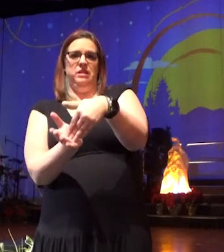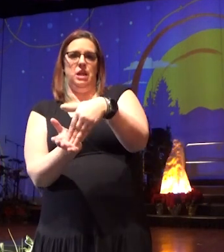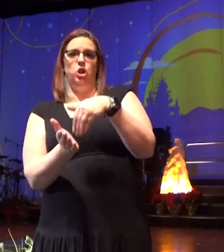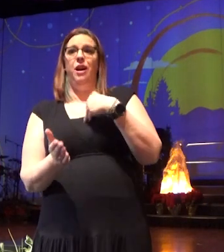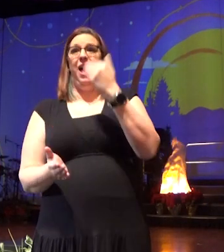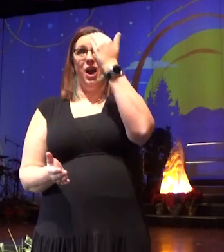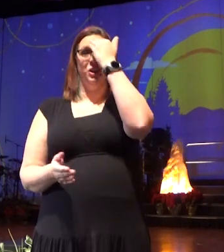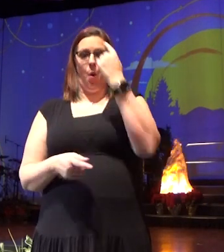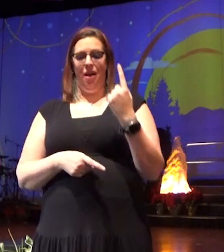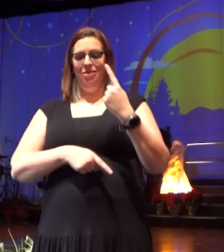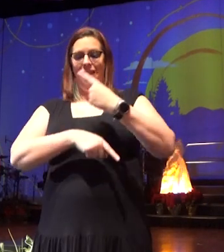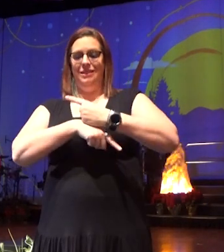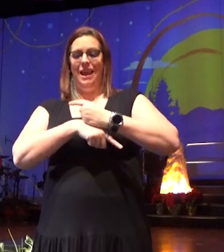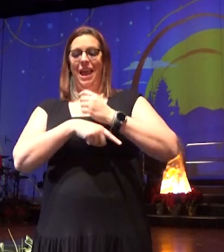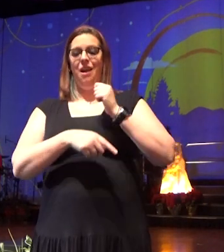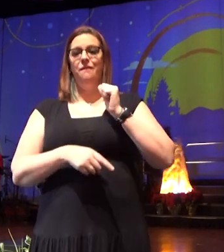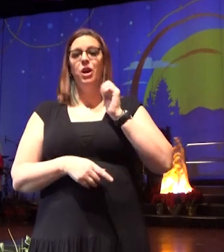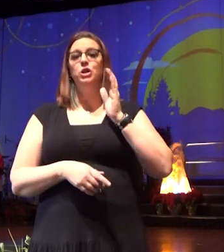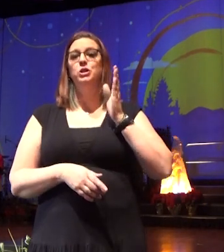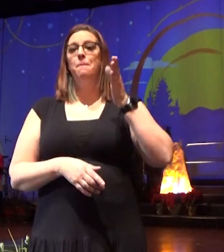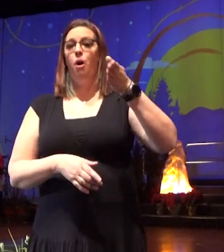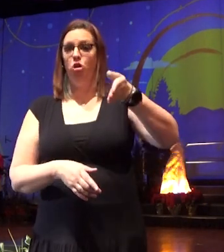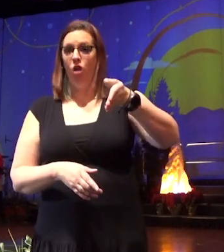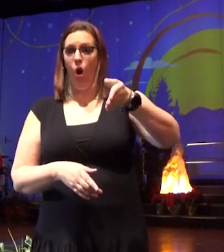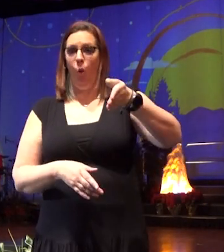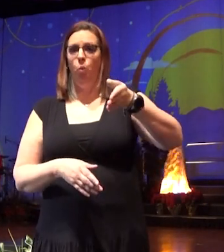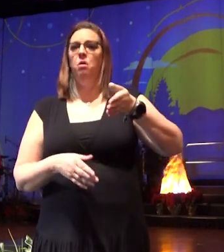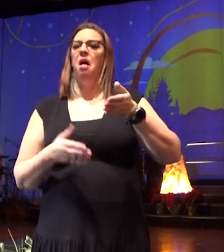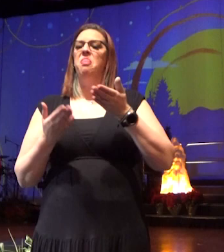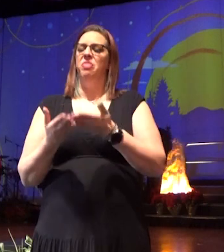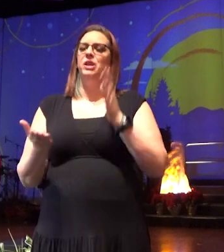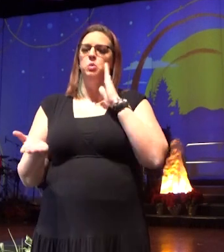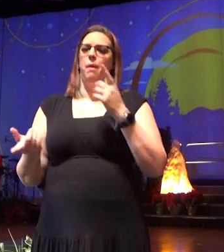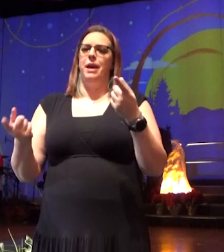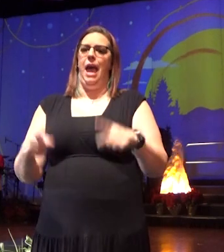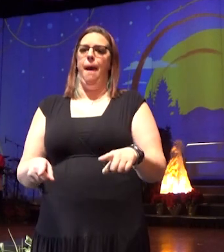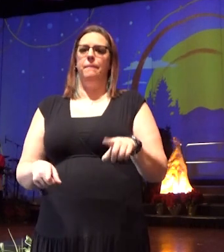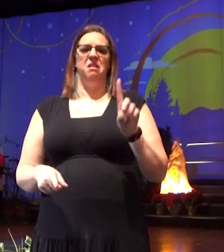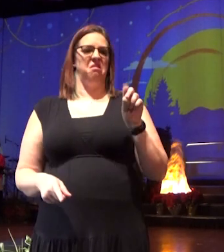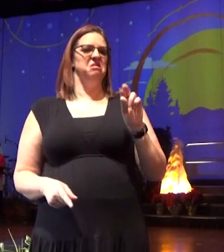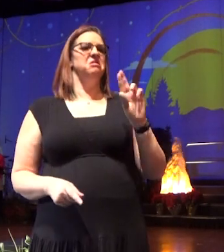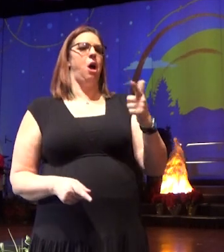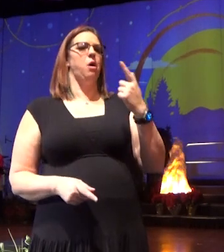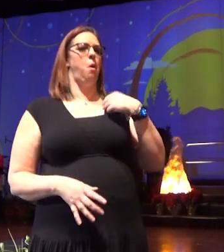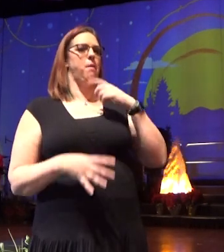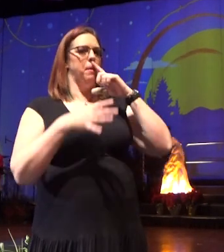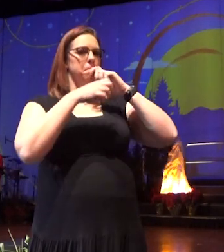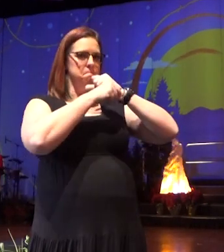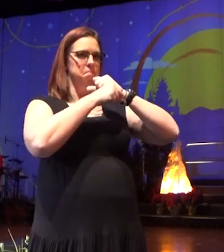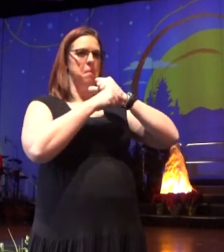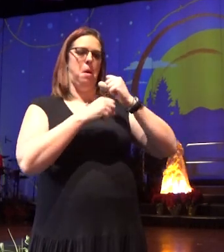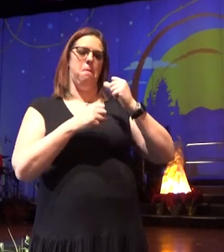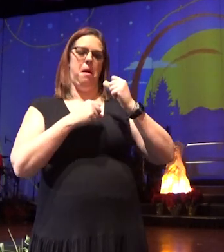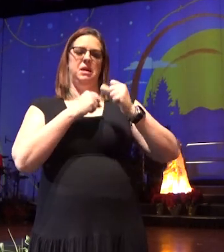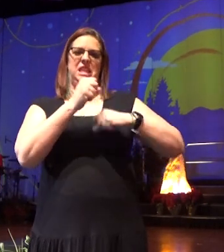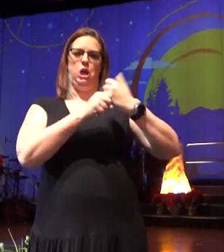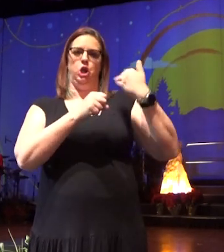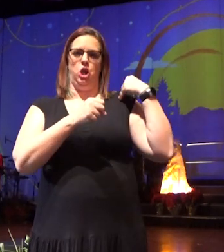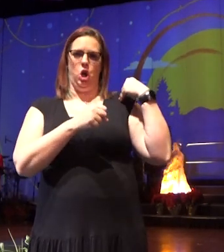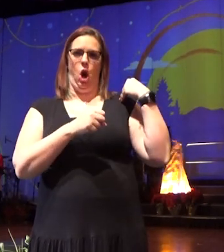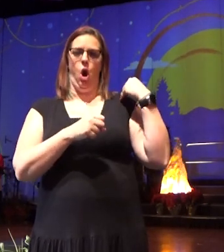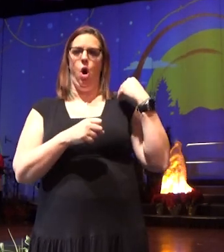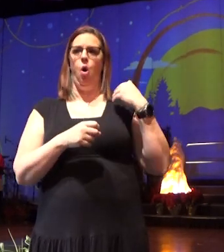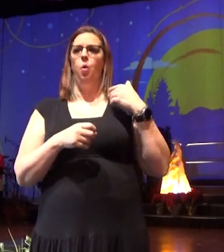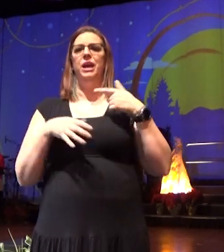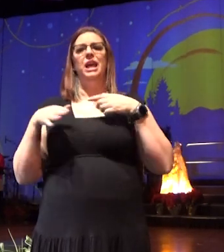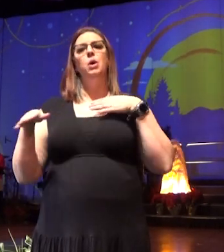day of tomorrow, more things will be coming. Now, Doug probably wouldn't tell you this, that years ago, and probably even today, he'd walk